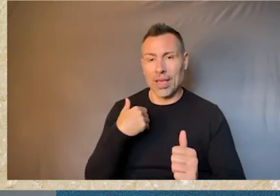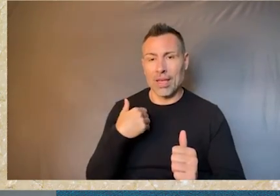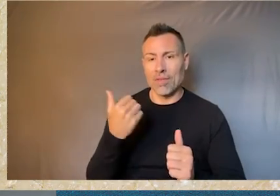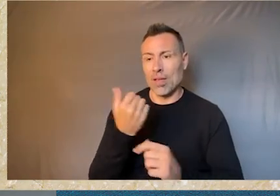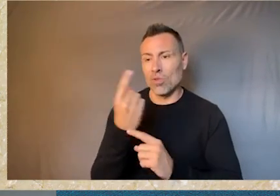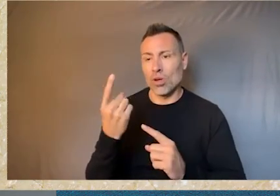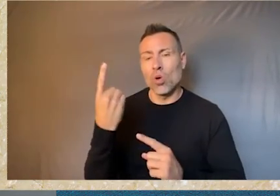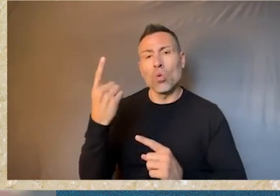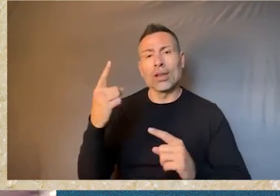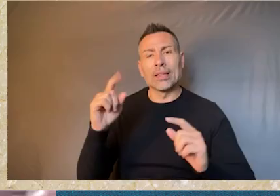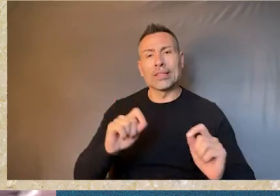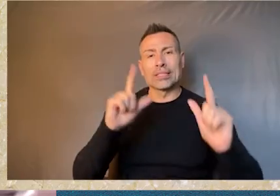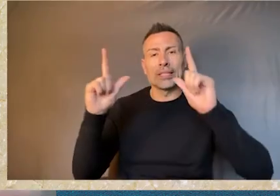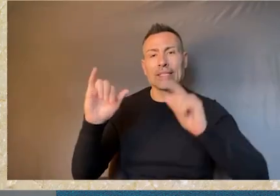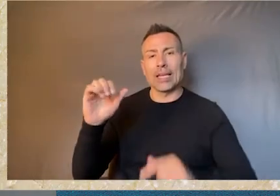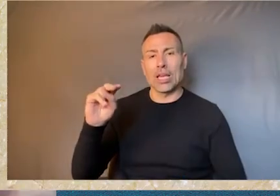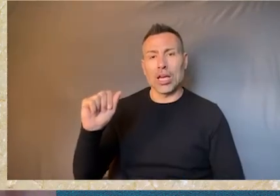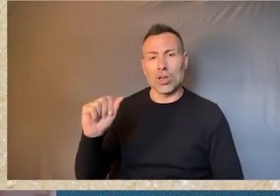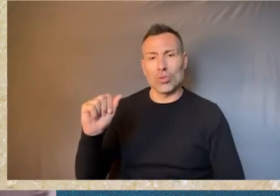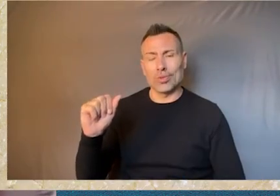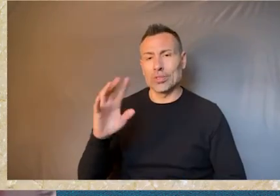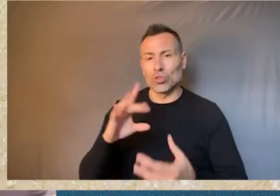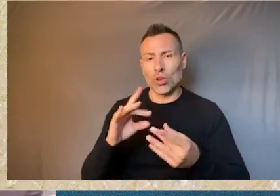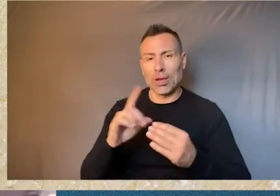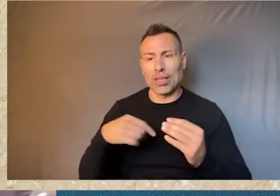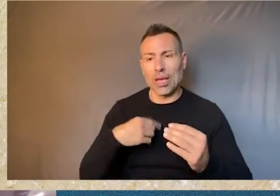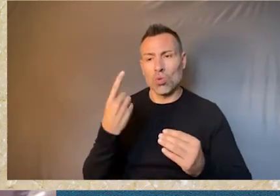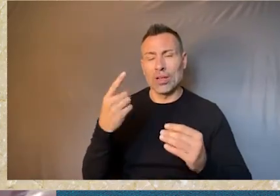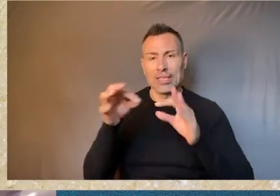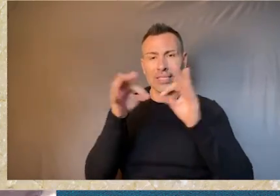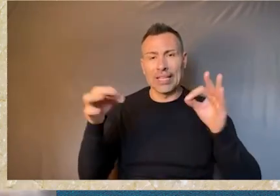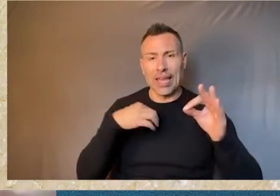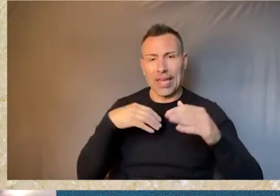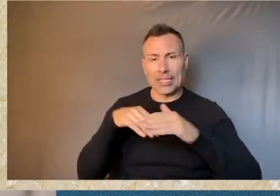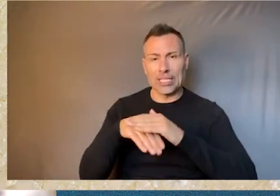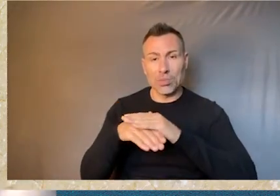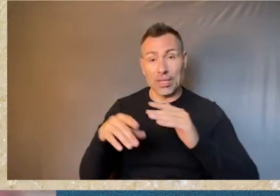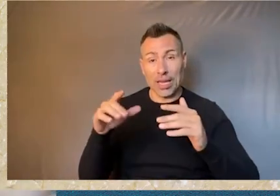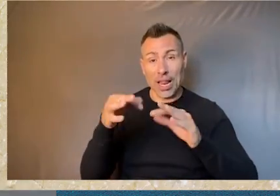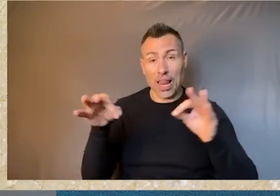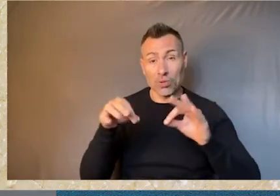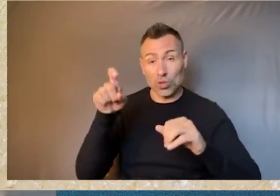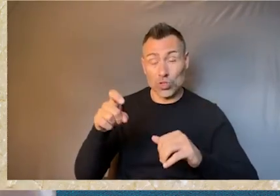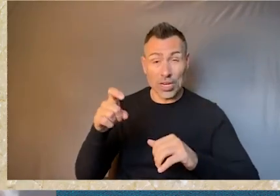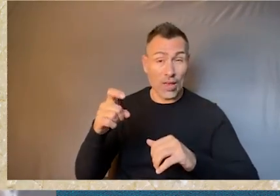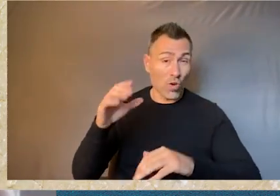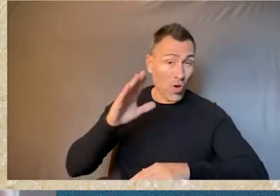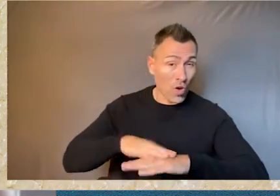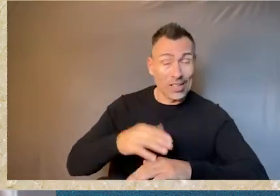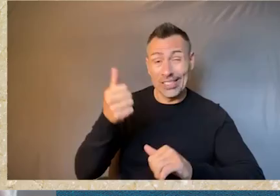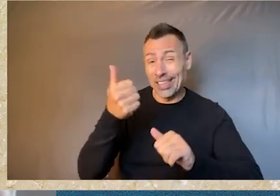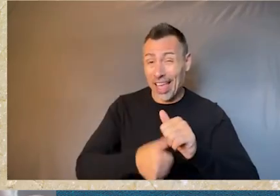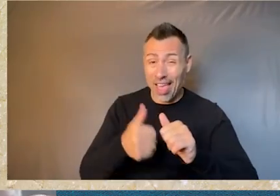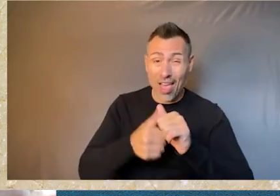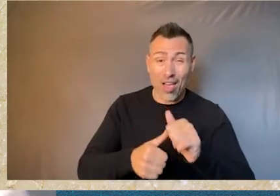that Ayana was speaking about, there was a sentence that had accessibility language that you should put on every flyer, every event that